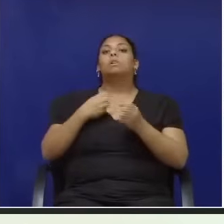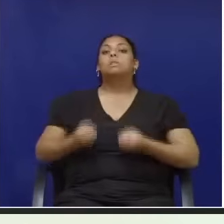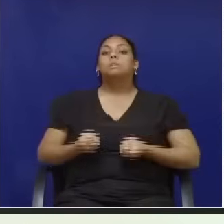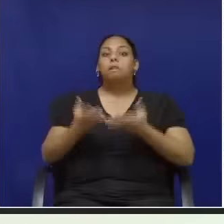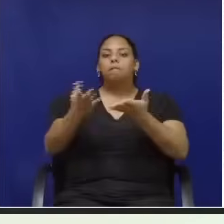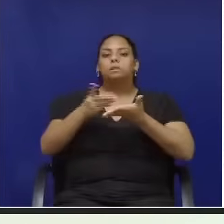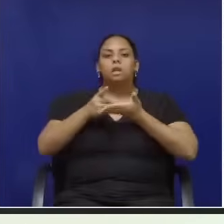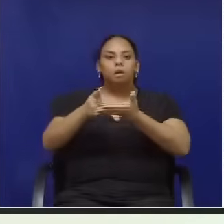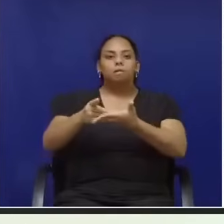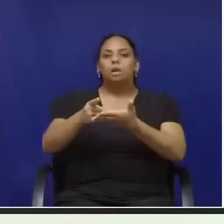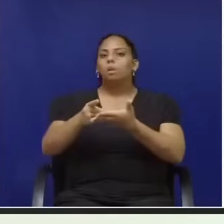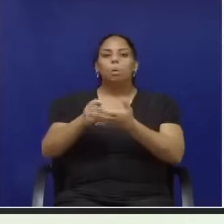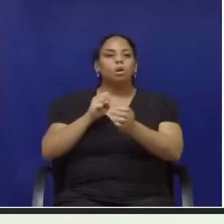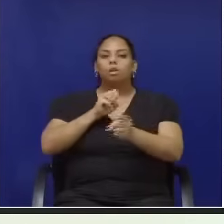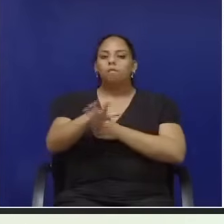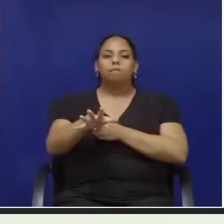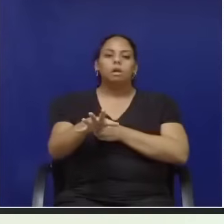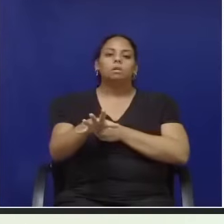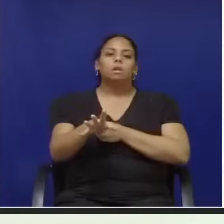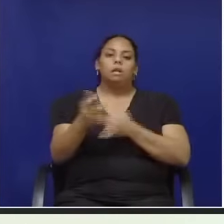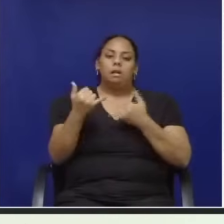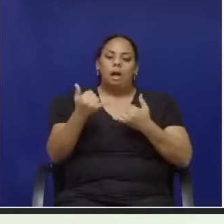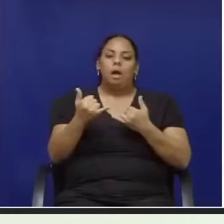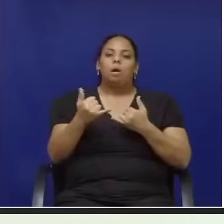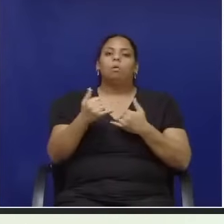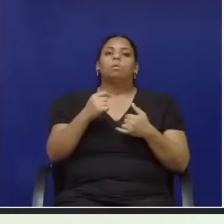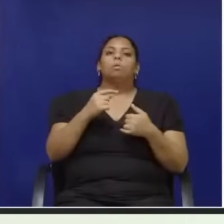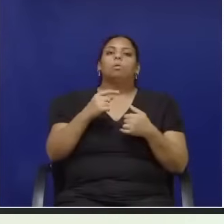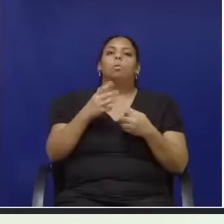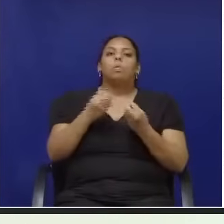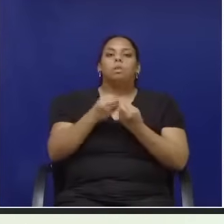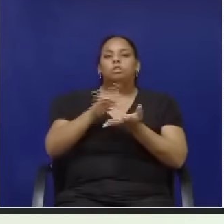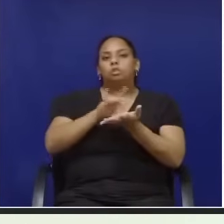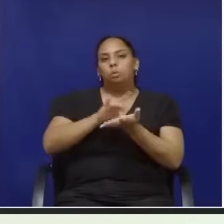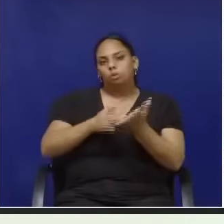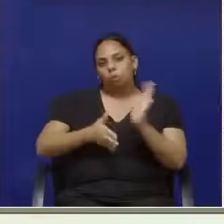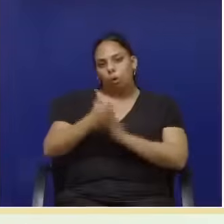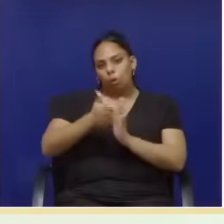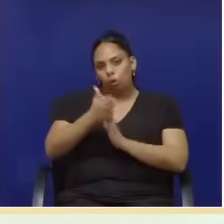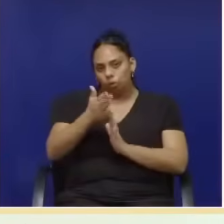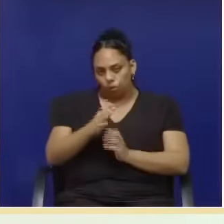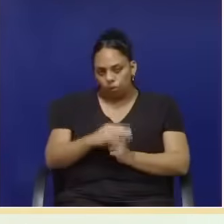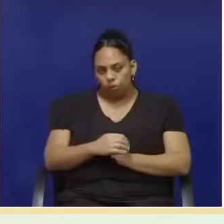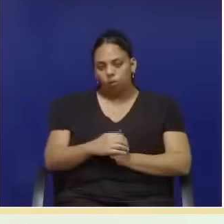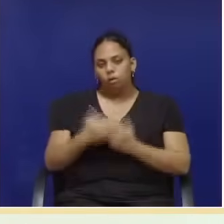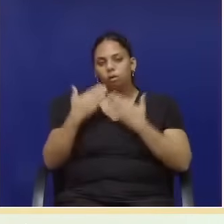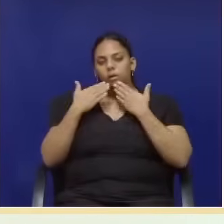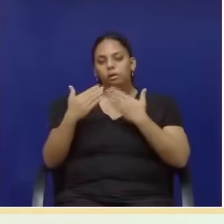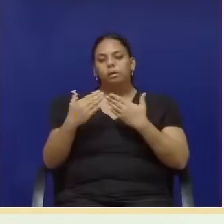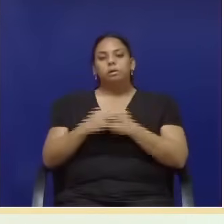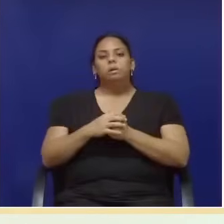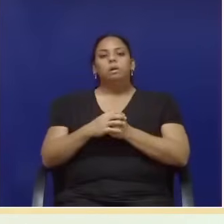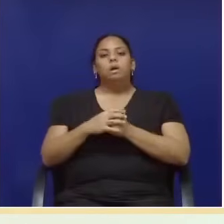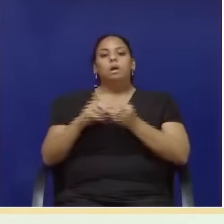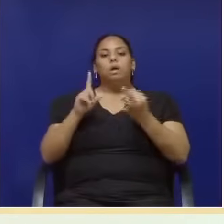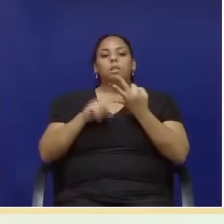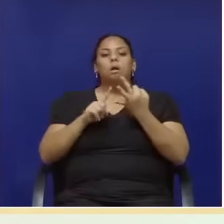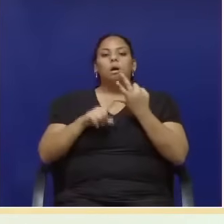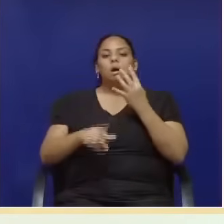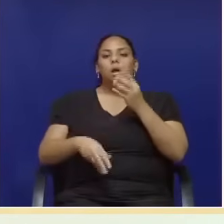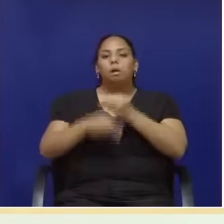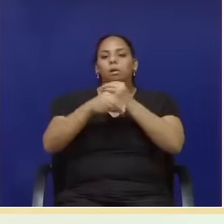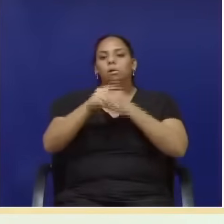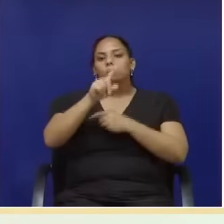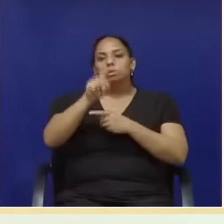the situation we are going through. Thank you, Chairperson. Thank you. The third supplementary question will be asked